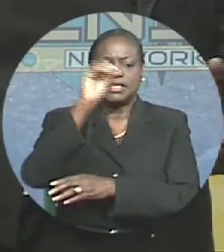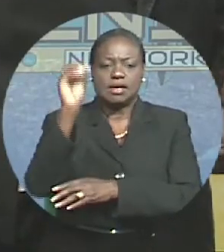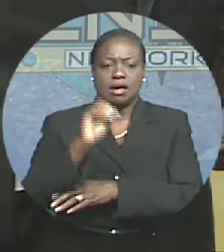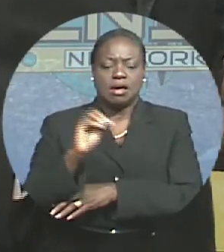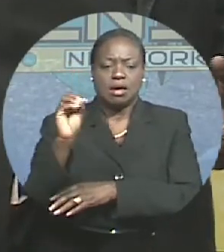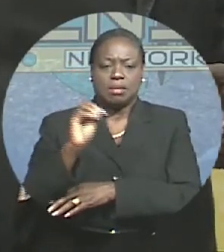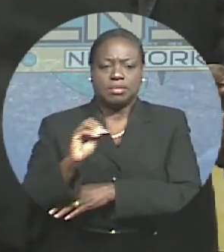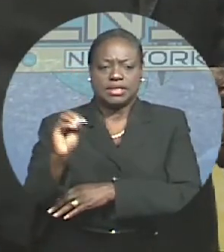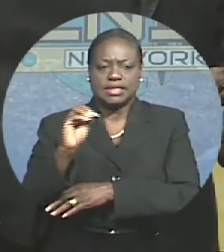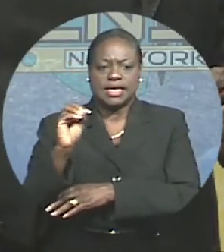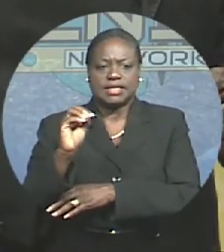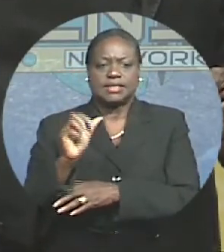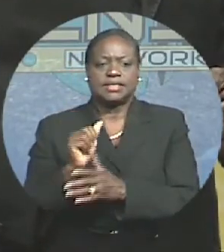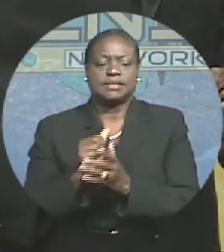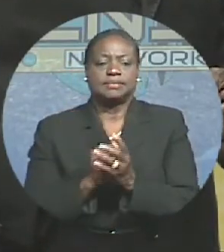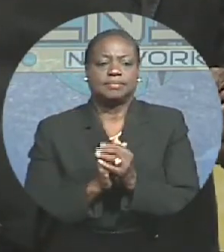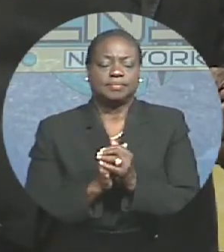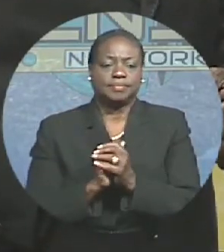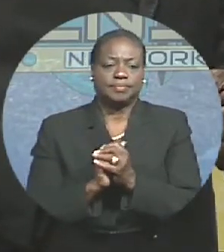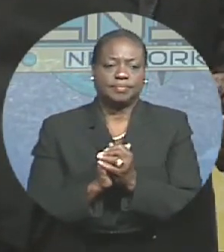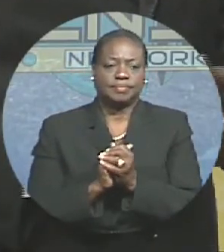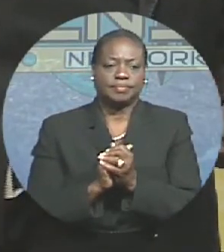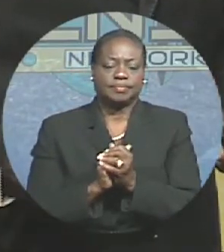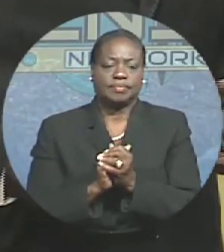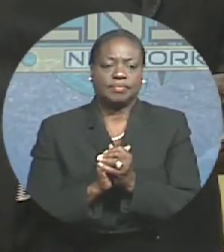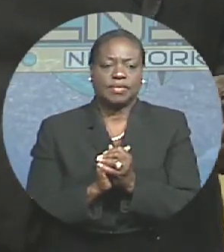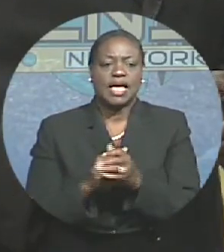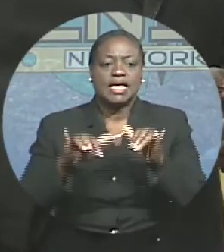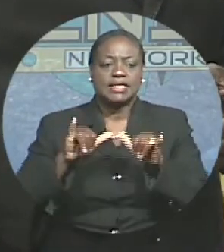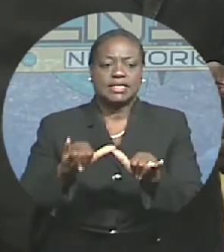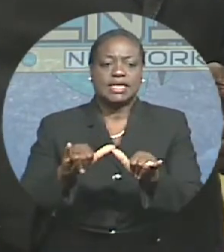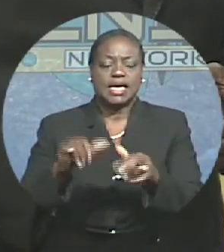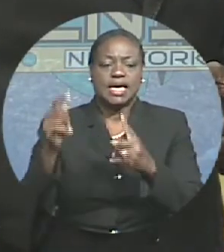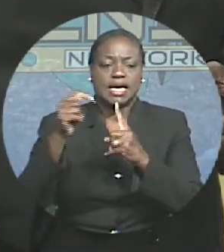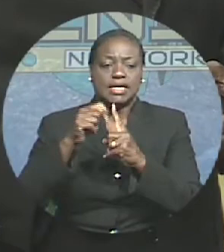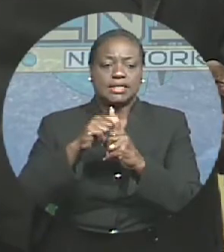millibars, that's 29.97 inches, and it is steady. But stay tuned,